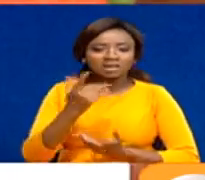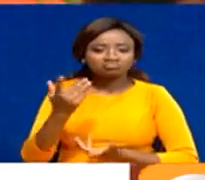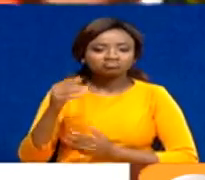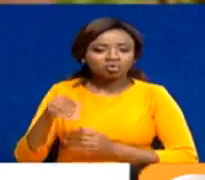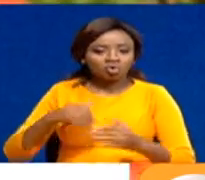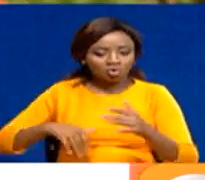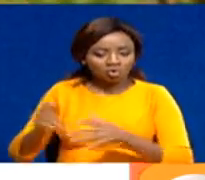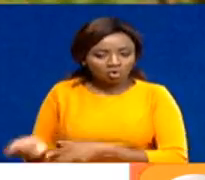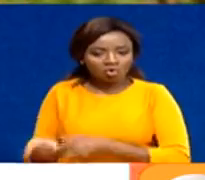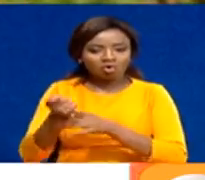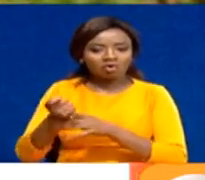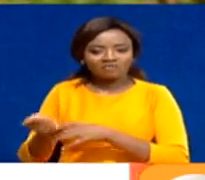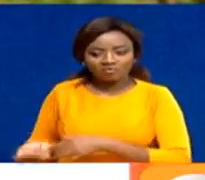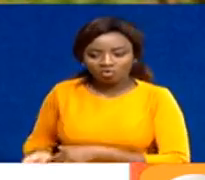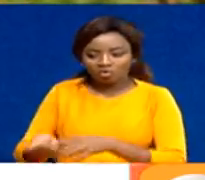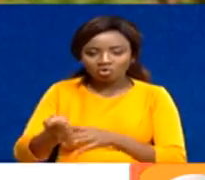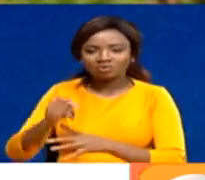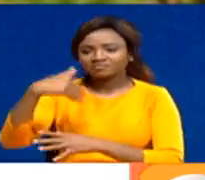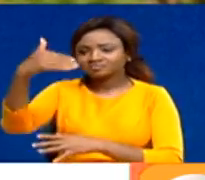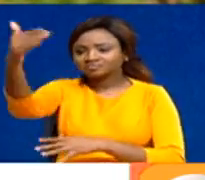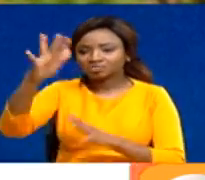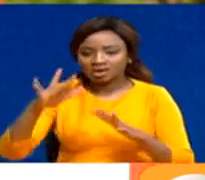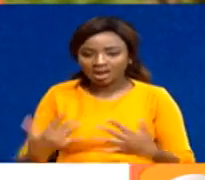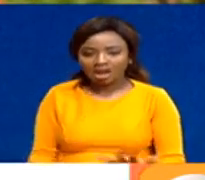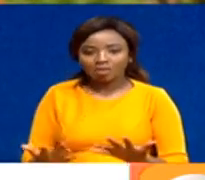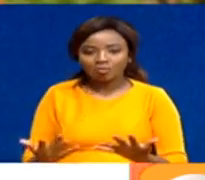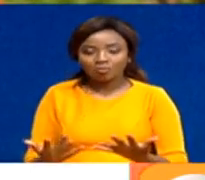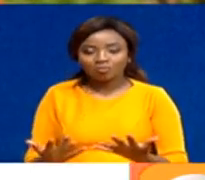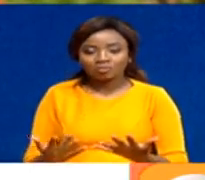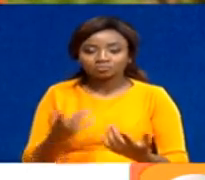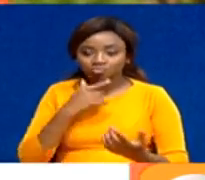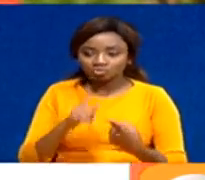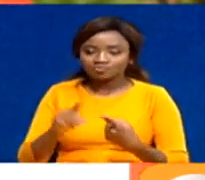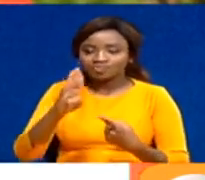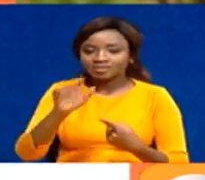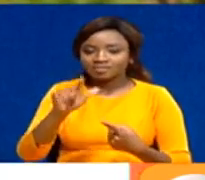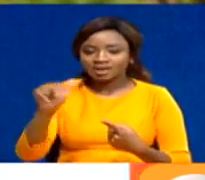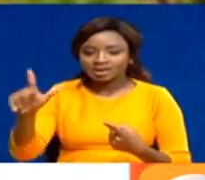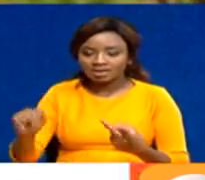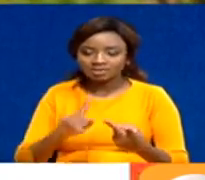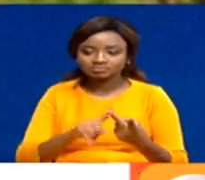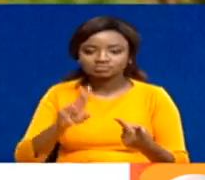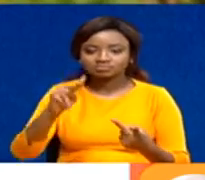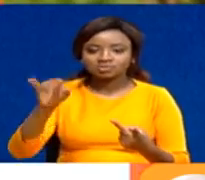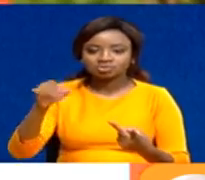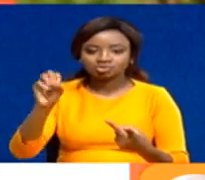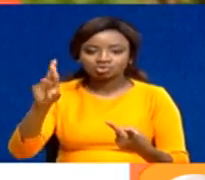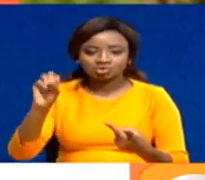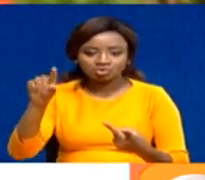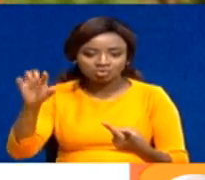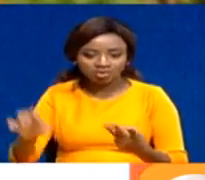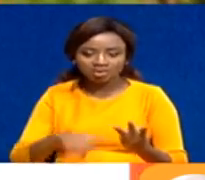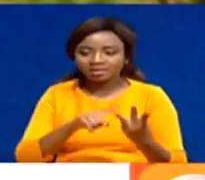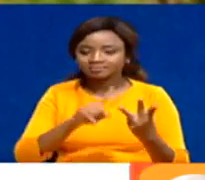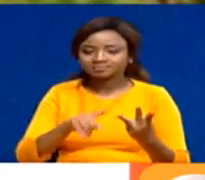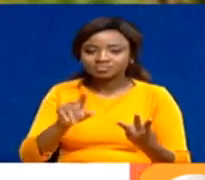golf. And the future of golf is Adele Balala. The future of golf is Njoroge Kibugu. The future of golf